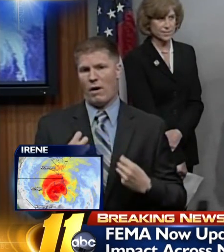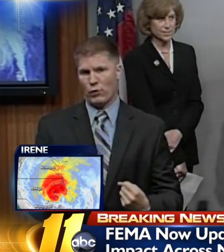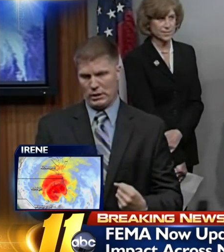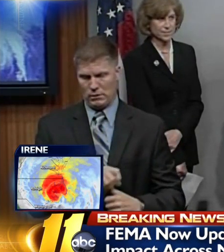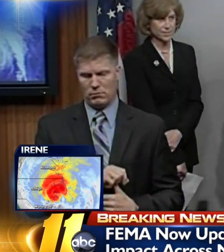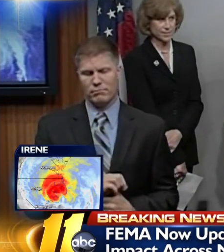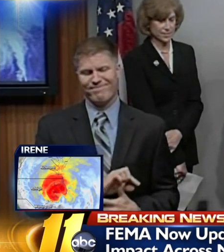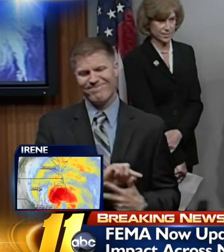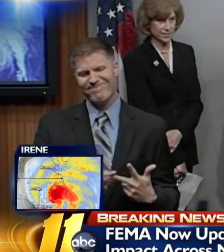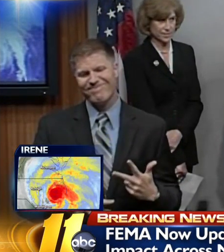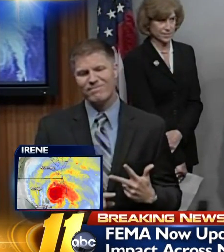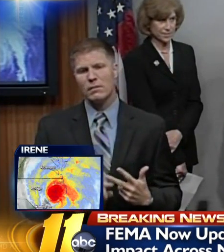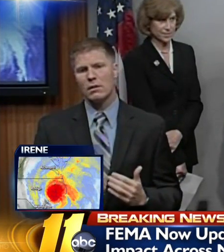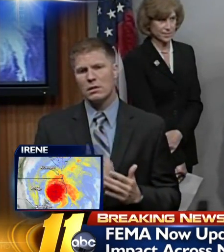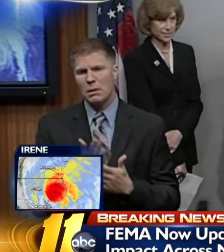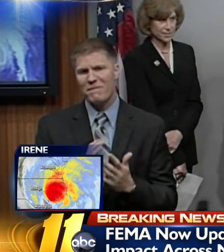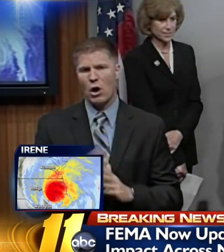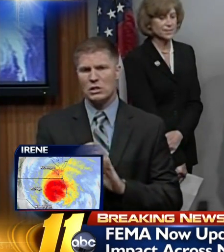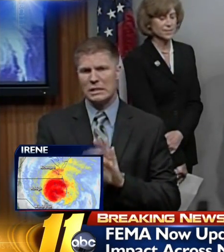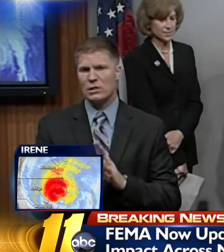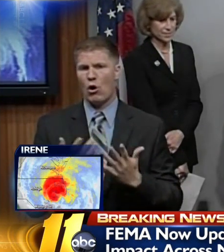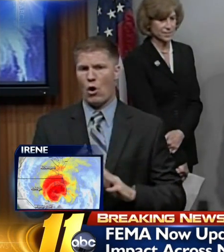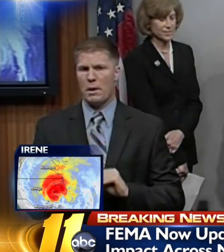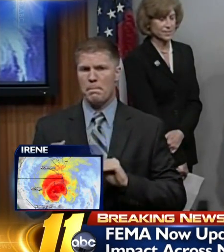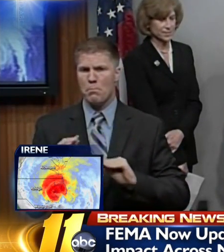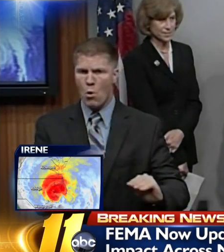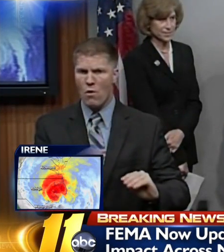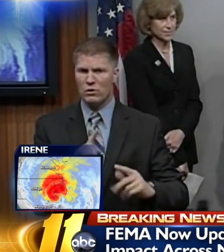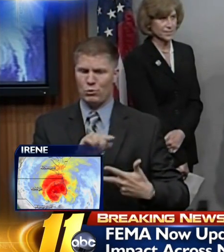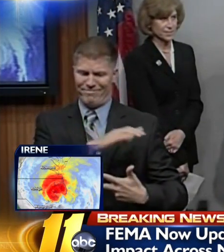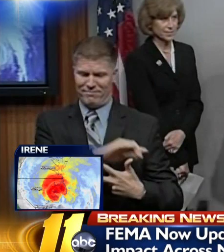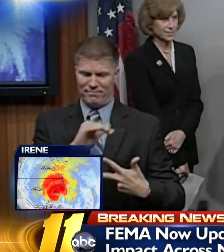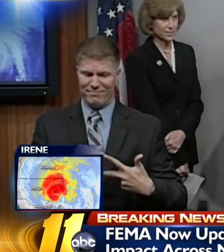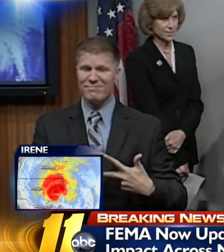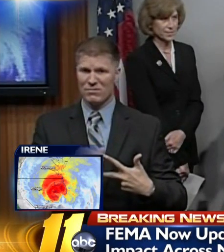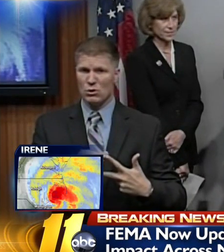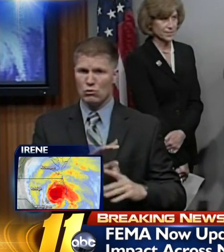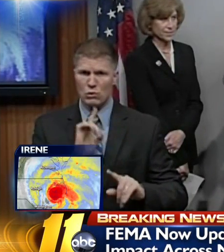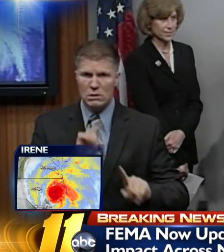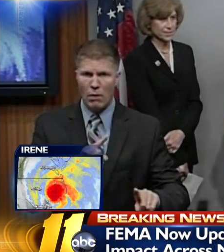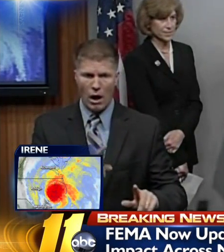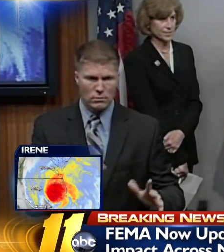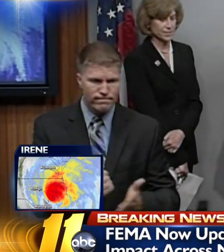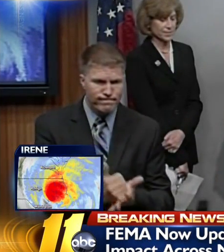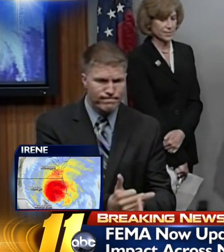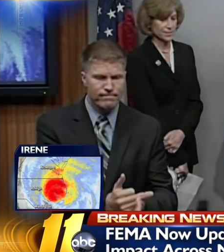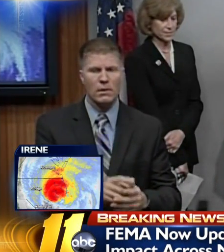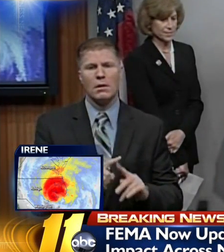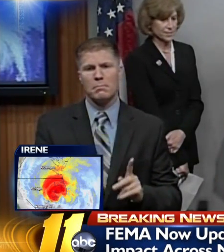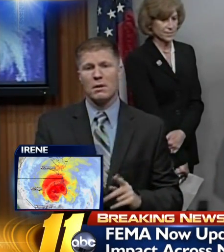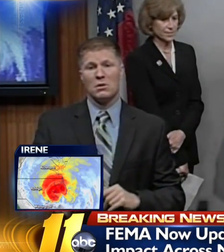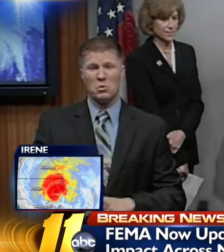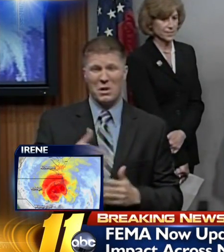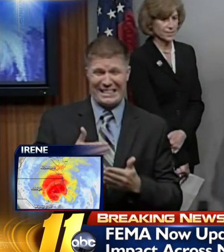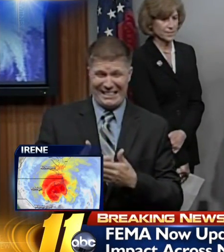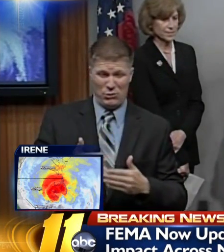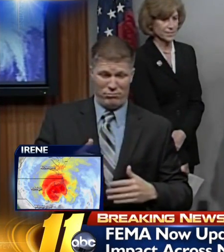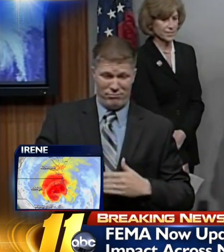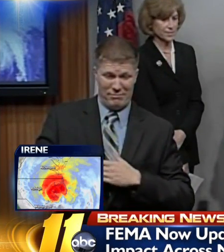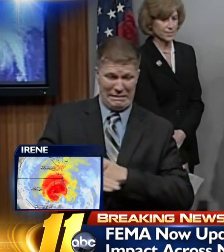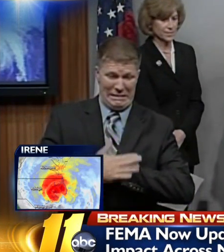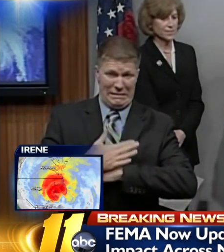now moving into the response mode, but other states, as you are further north along the Atlantic seacoast, are still